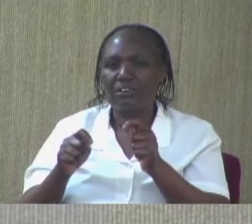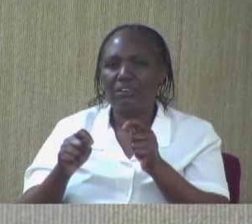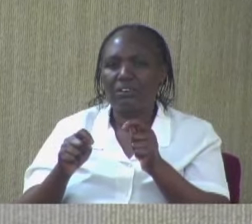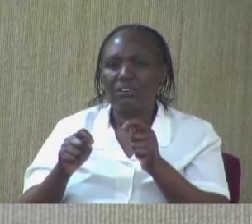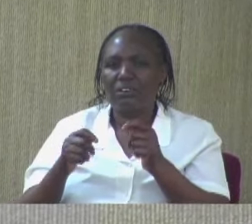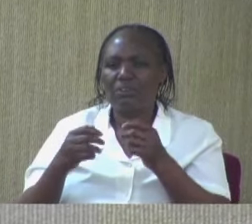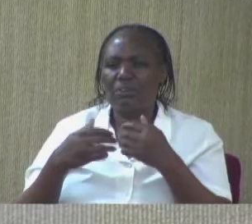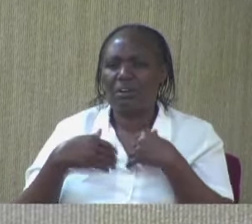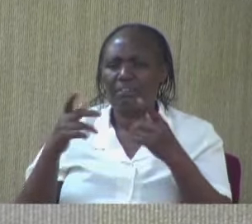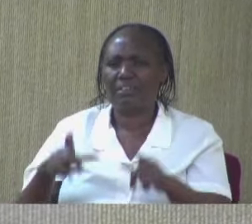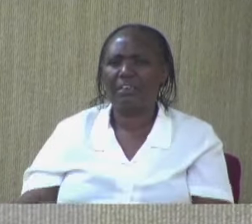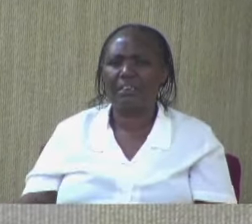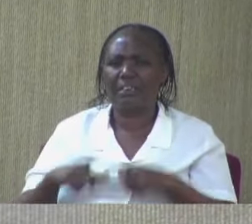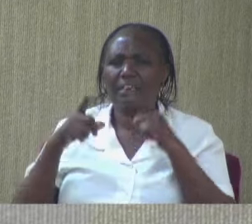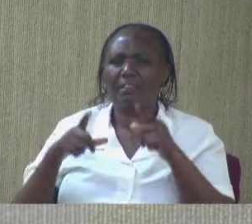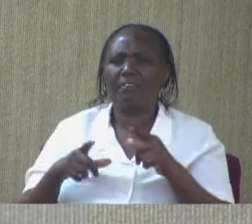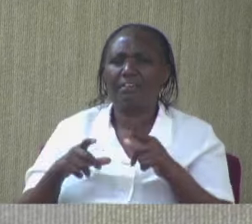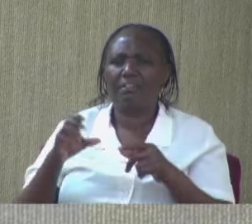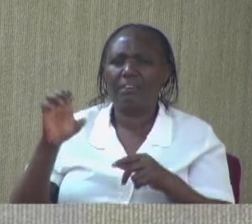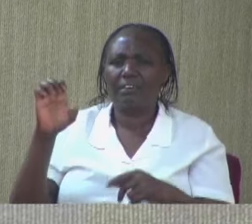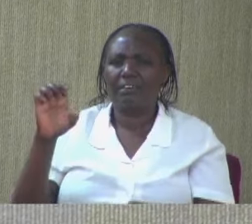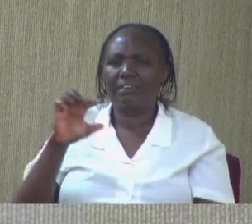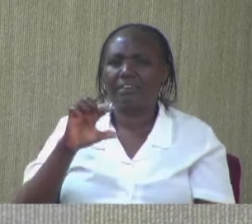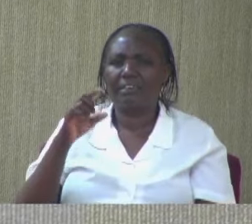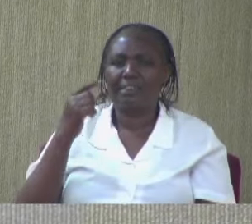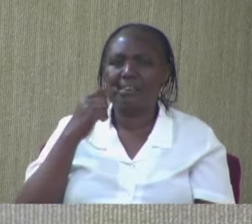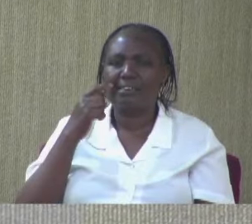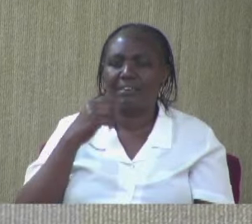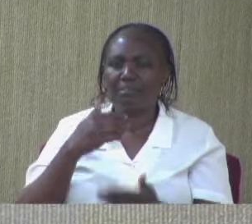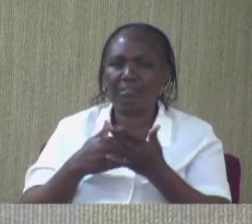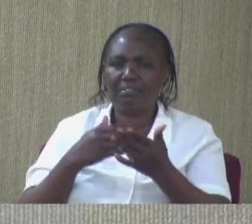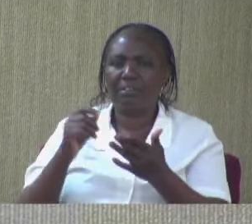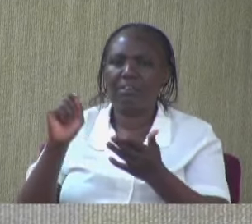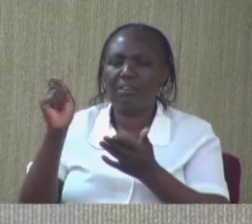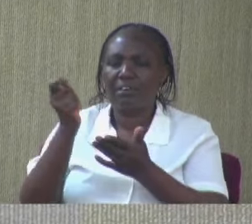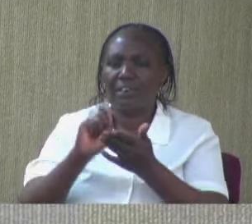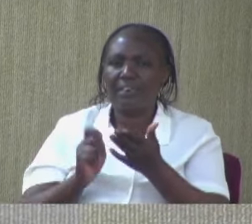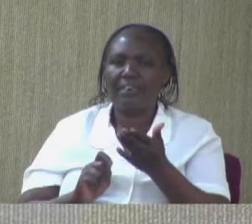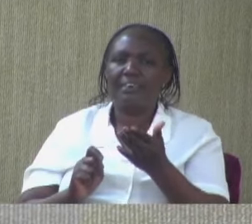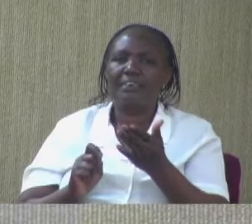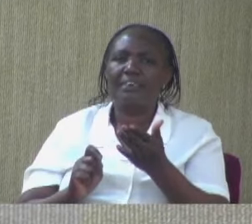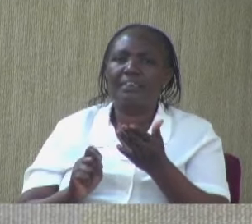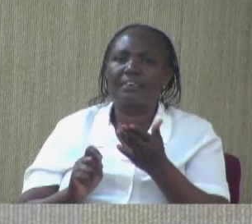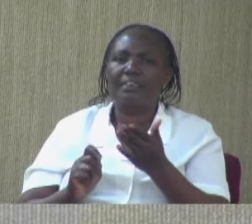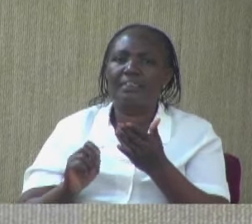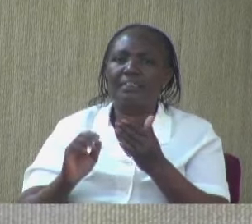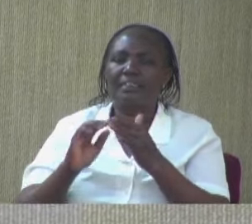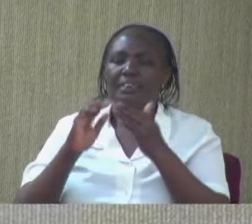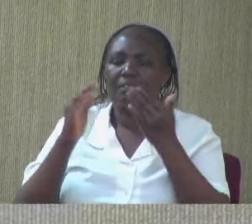White before she could write the book, The Great Controversy?